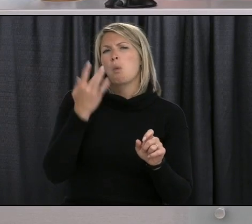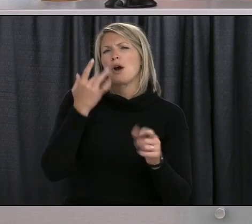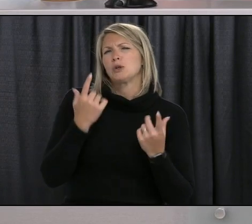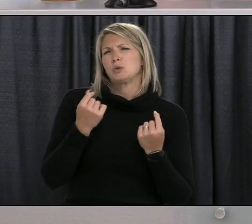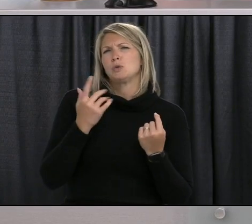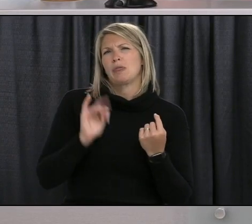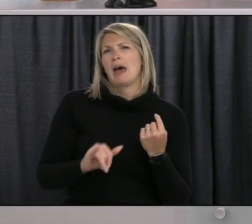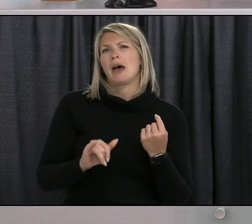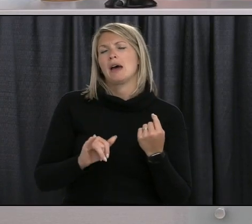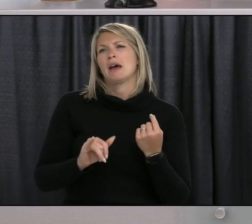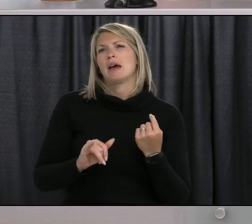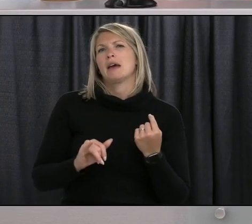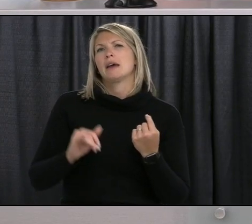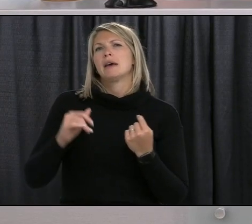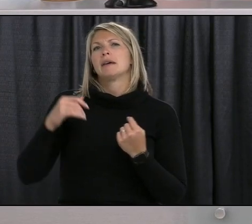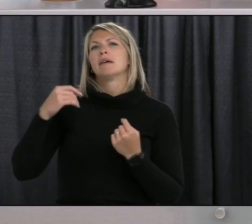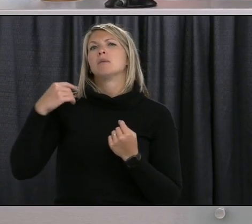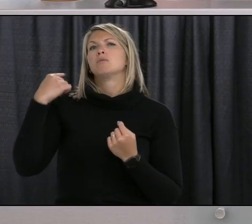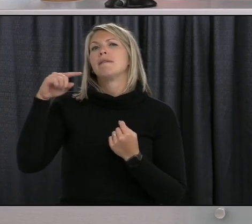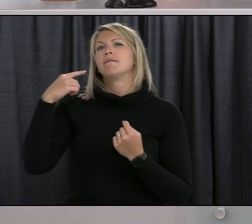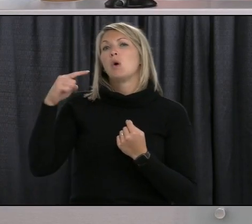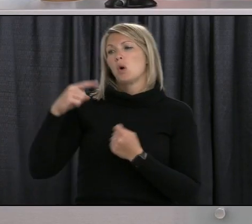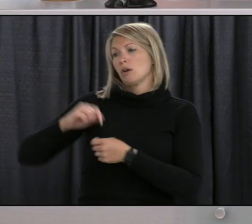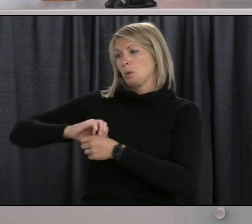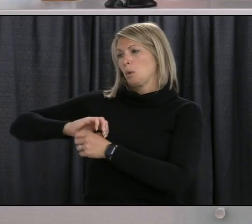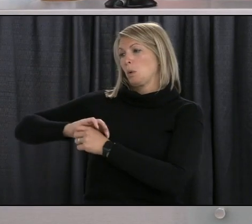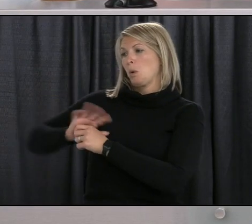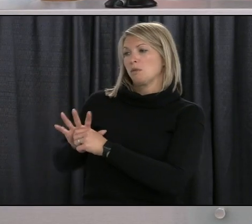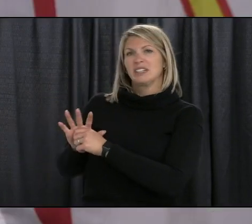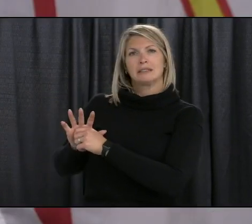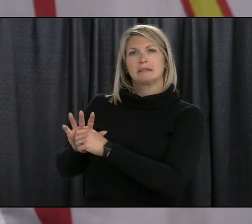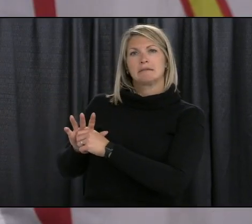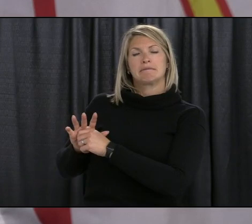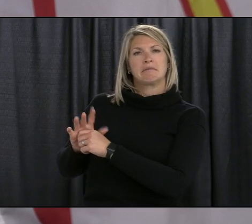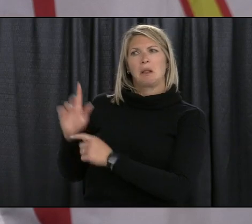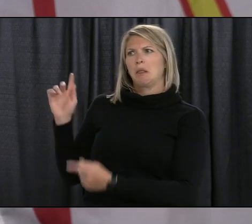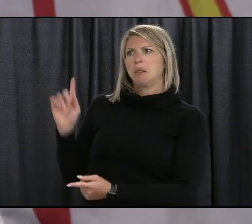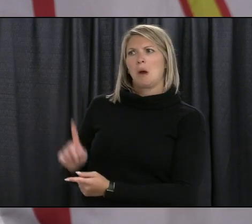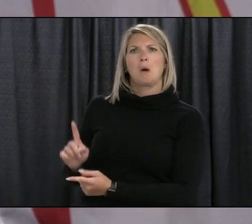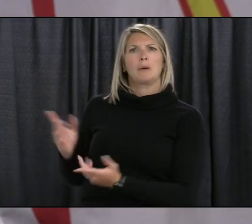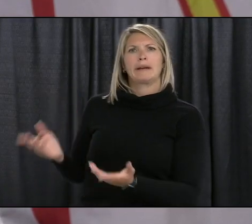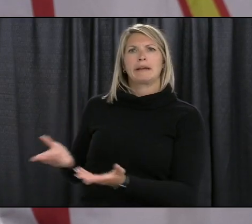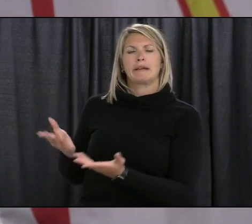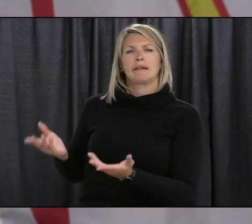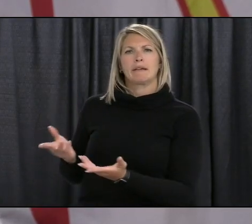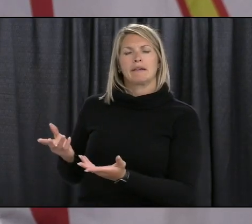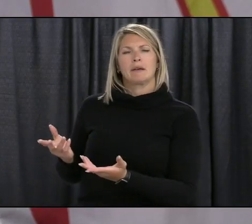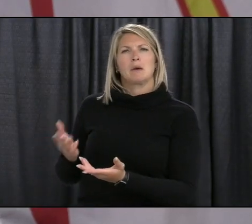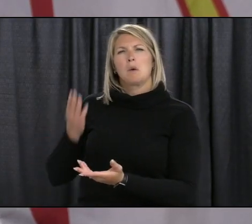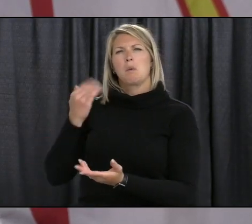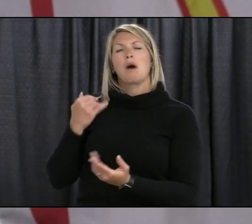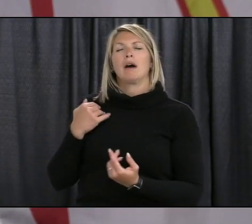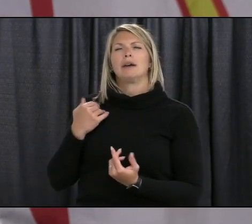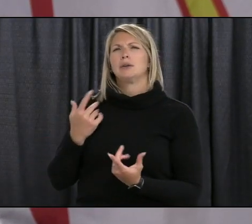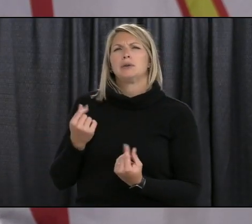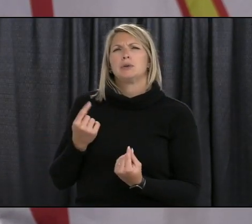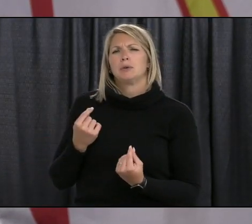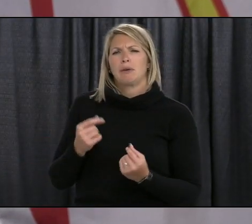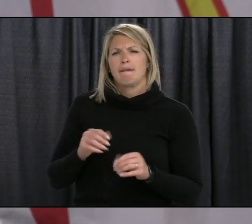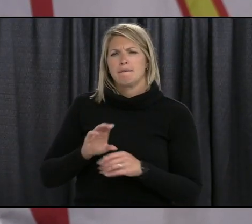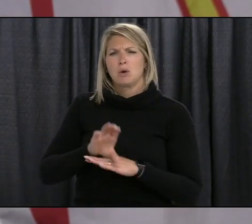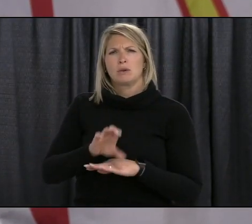So that is true. However, we don't know that there's no COVID out there, and not everybody knows everybody they've come into contact with over the past 2